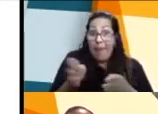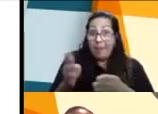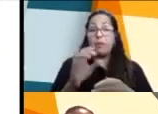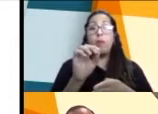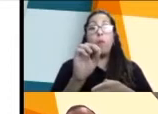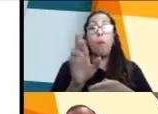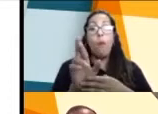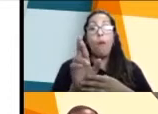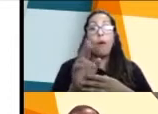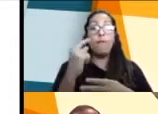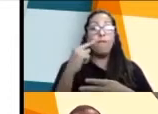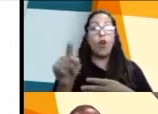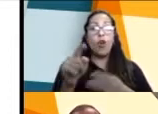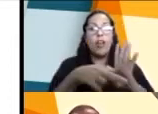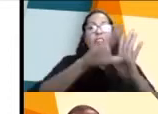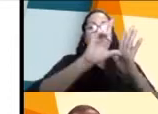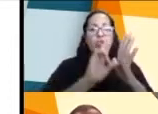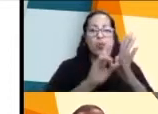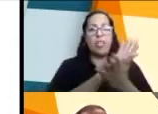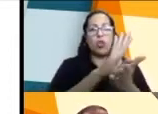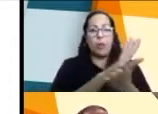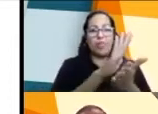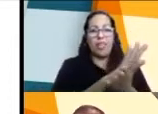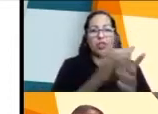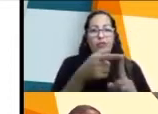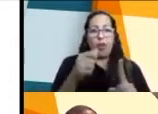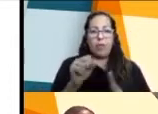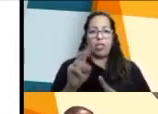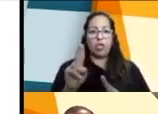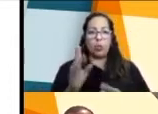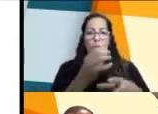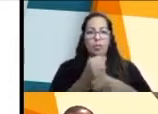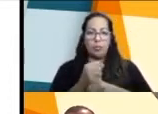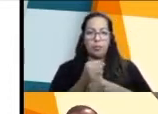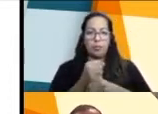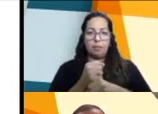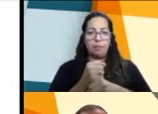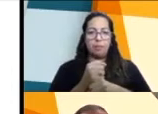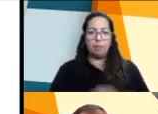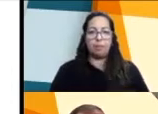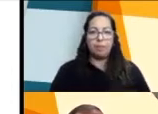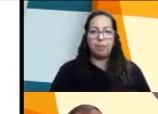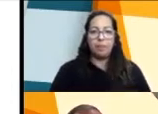be for reviewing the documentation from the subrecipient. And the rest is basically